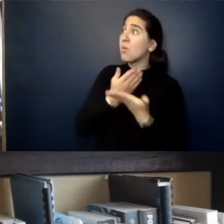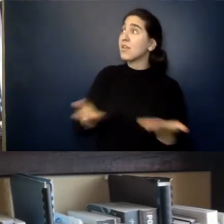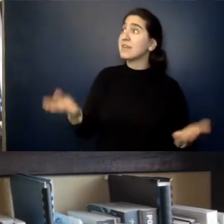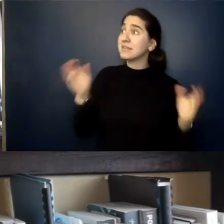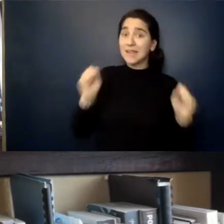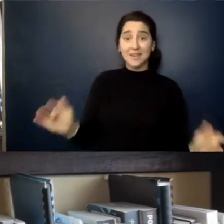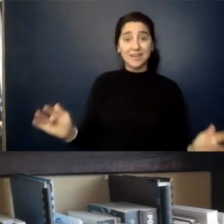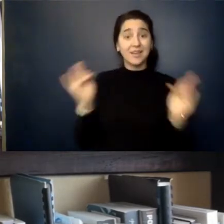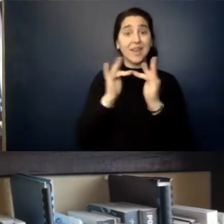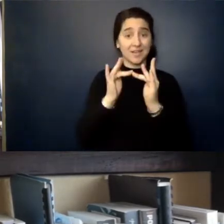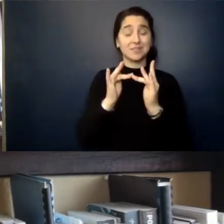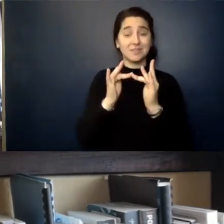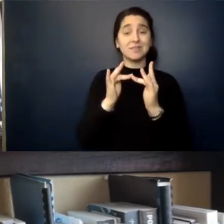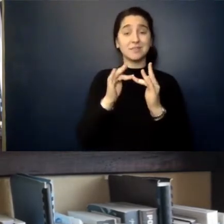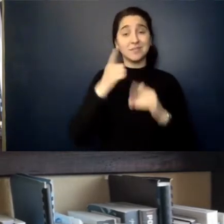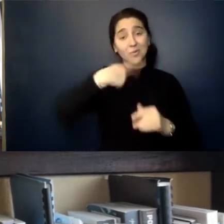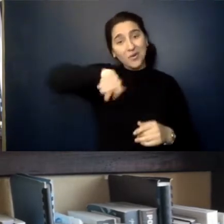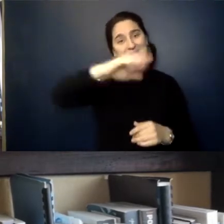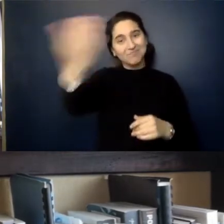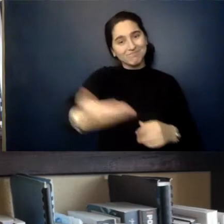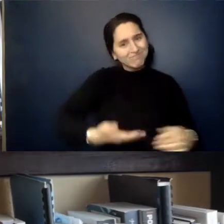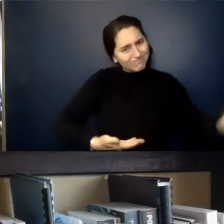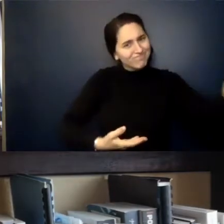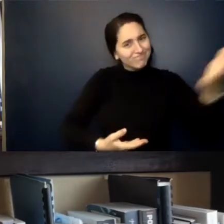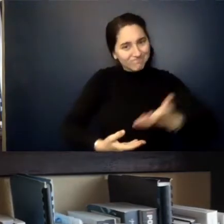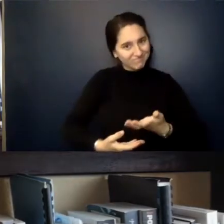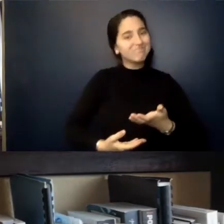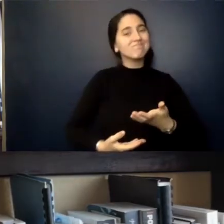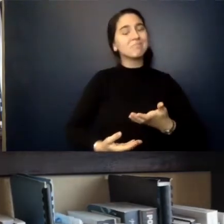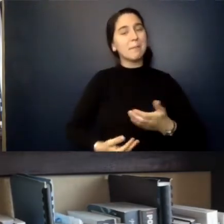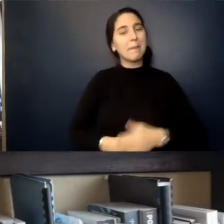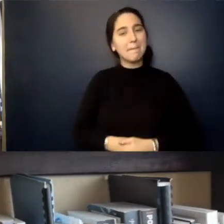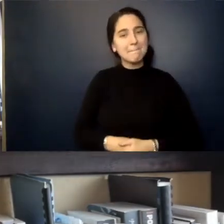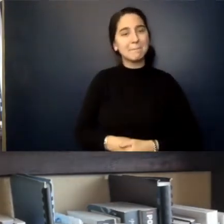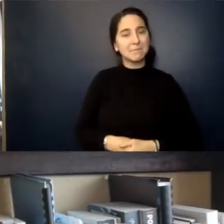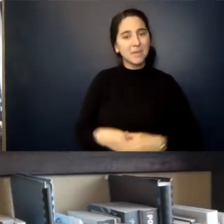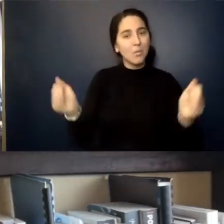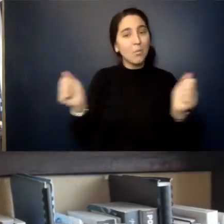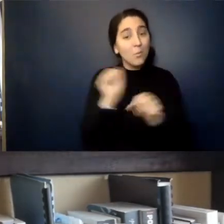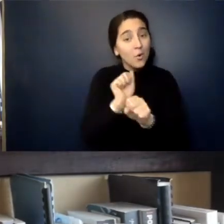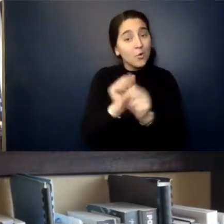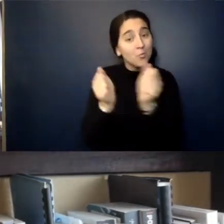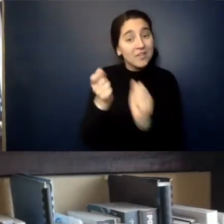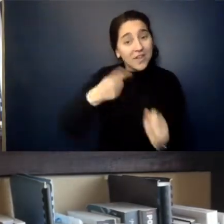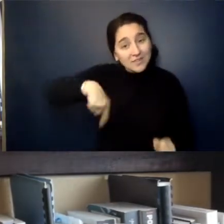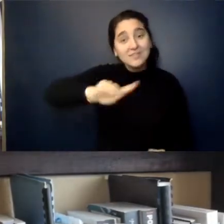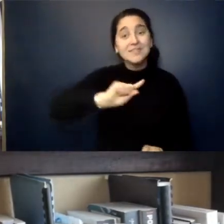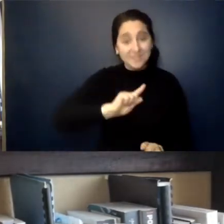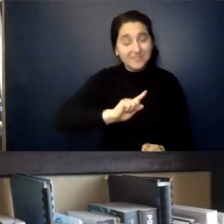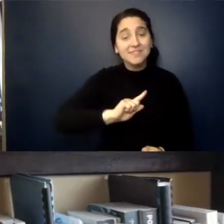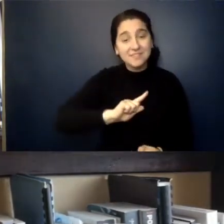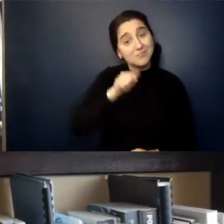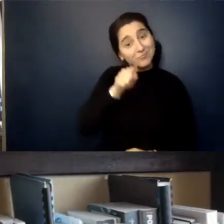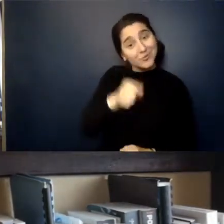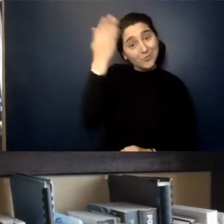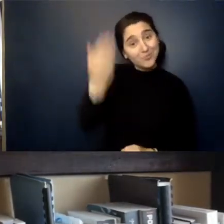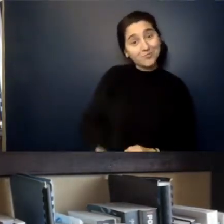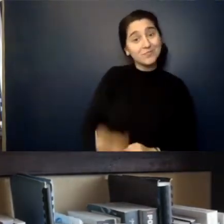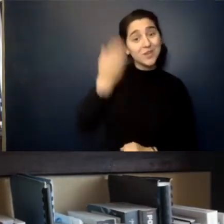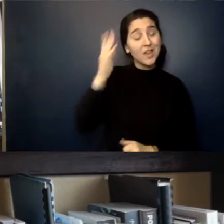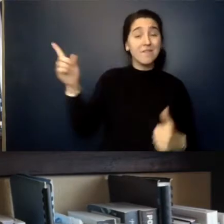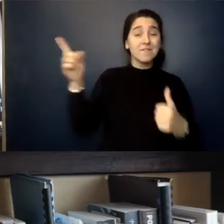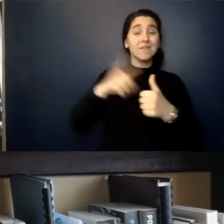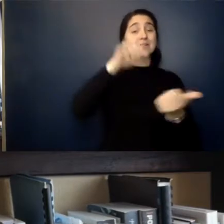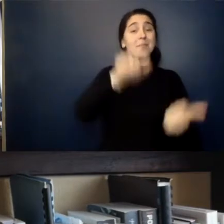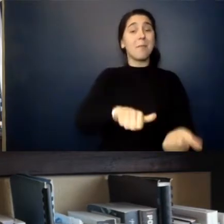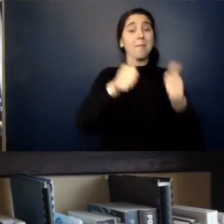network of people that vibrate for justice and peace and for caring for creation and for the